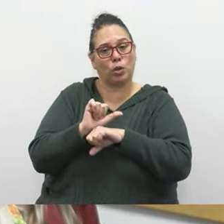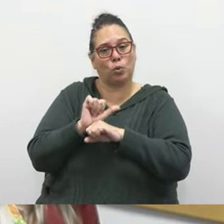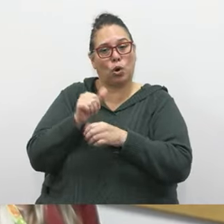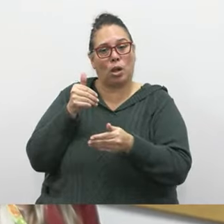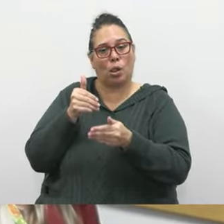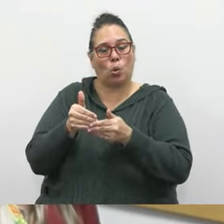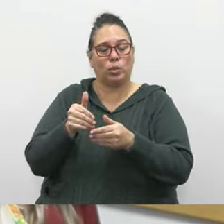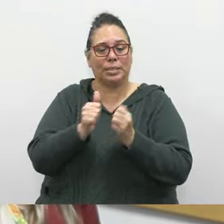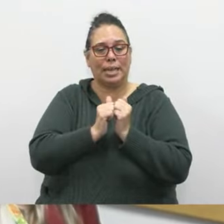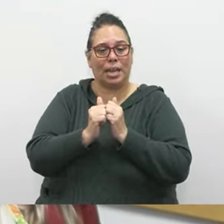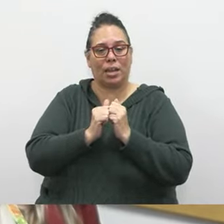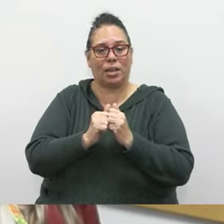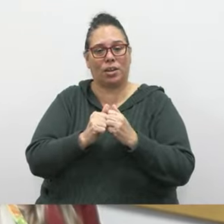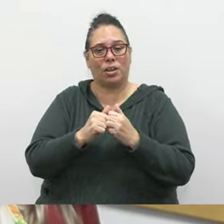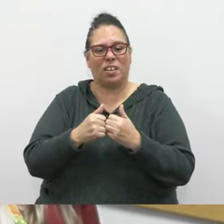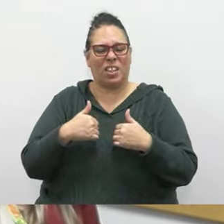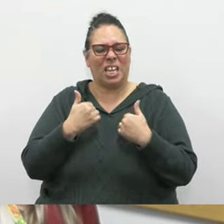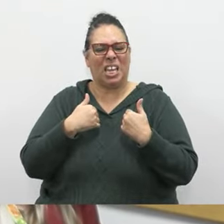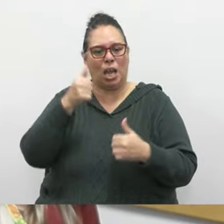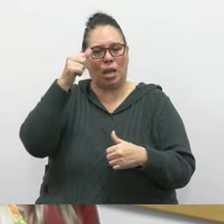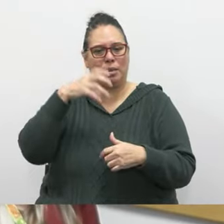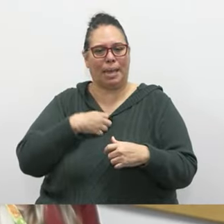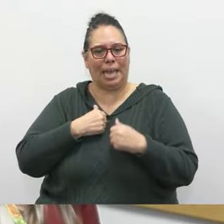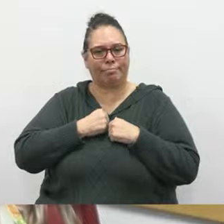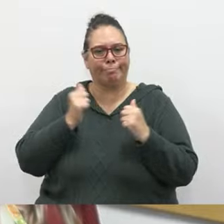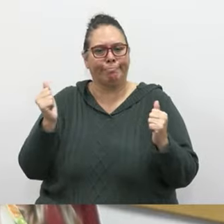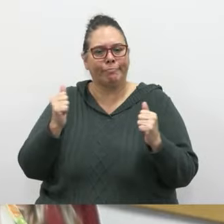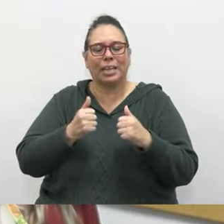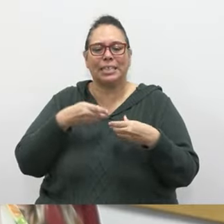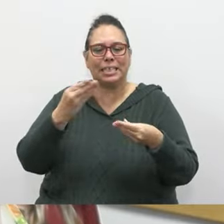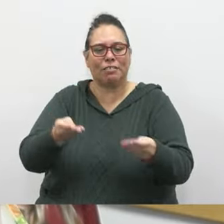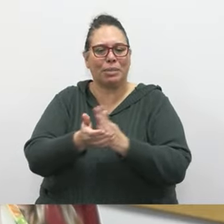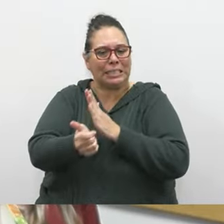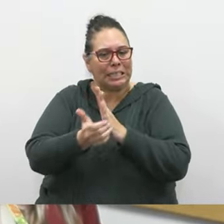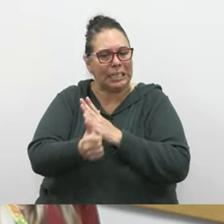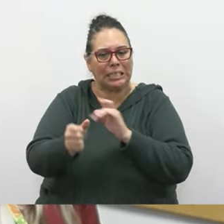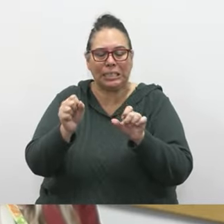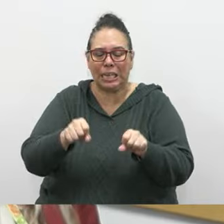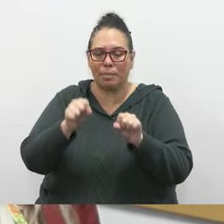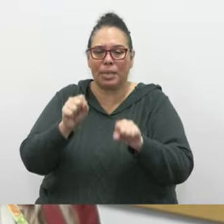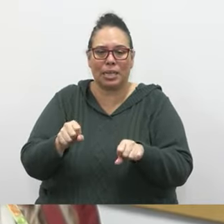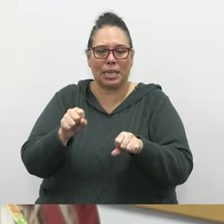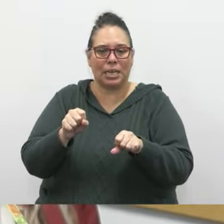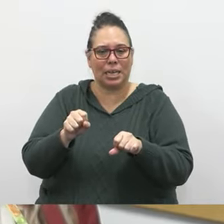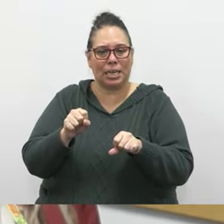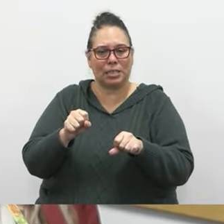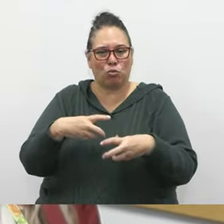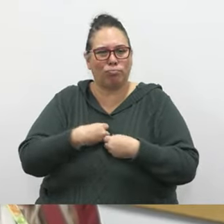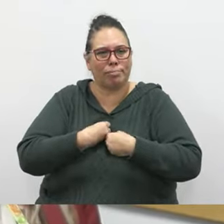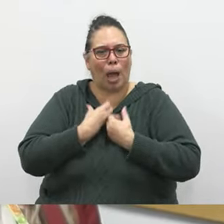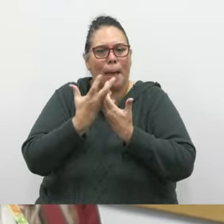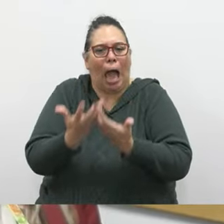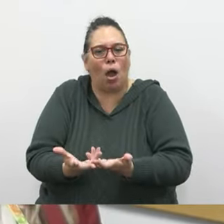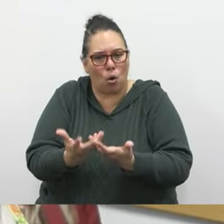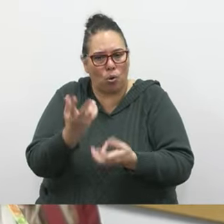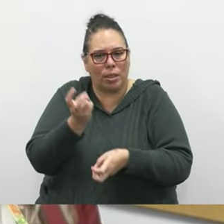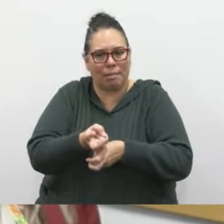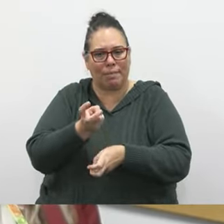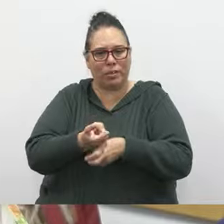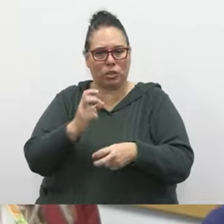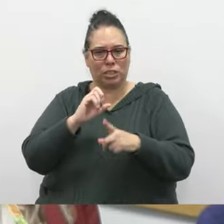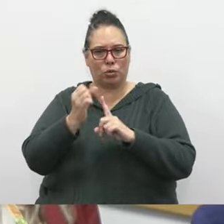to bring these young men out of their shells, to give them the skills and the abilities to come out of their difficult